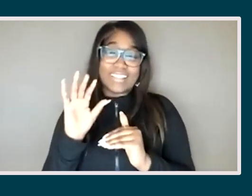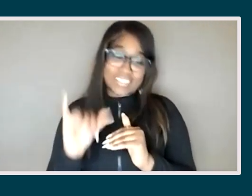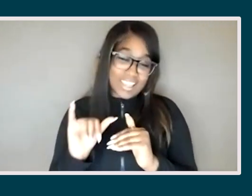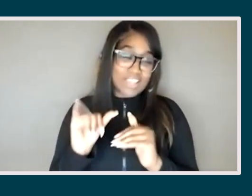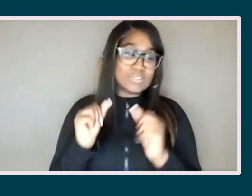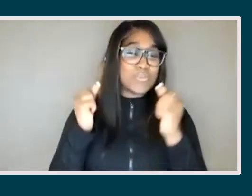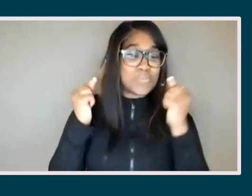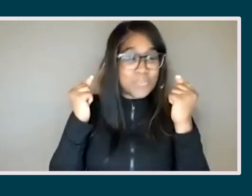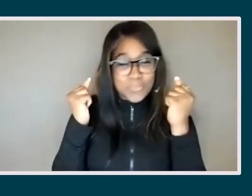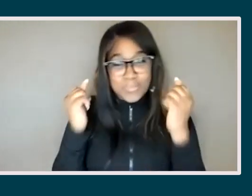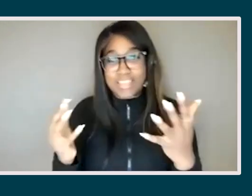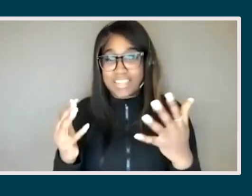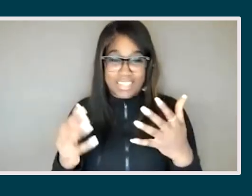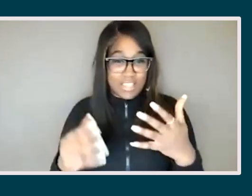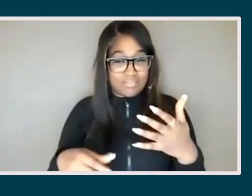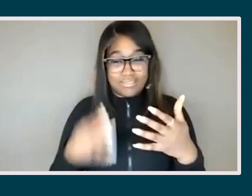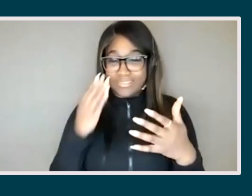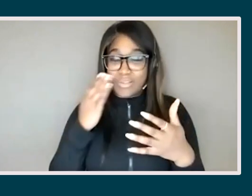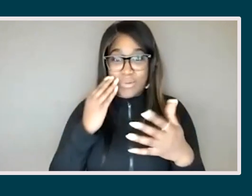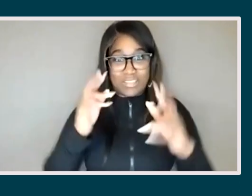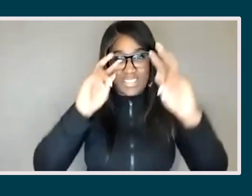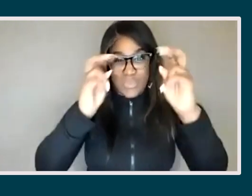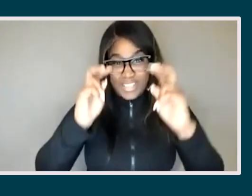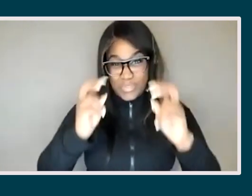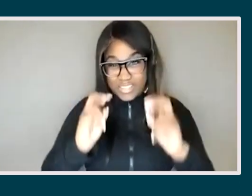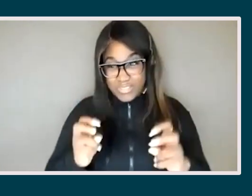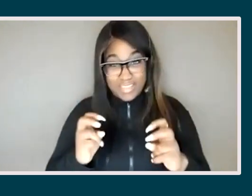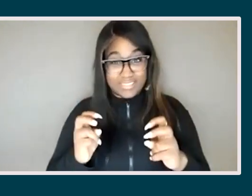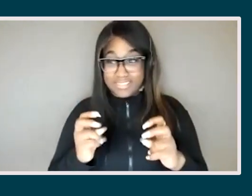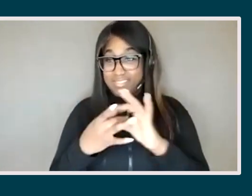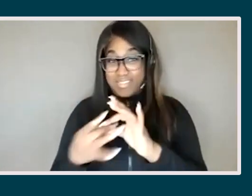many, threads in classism,